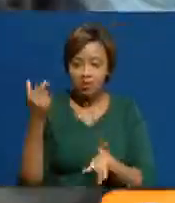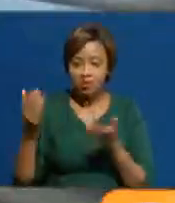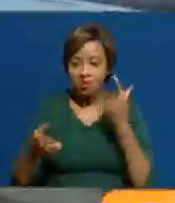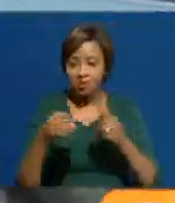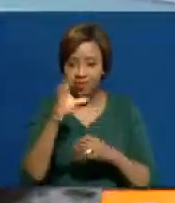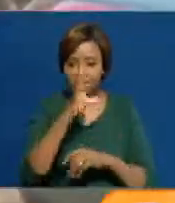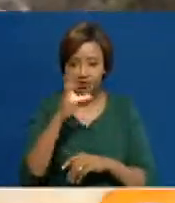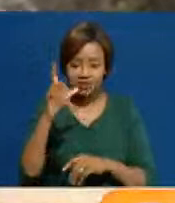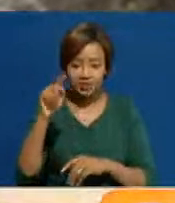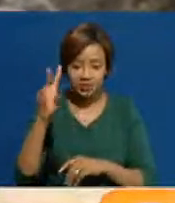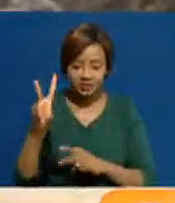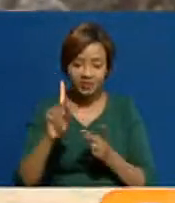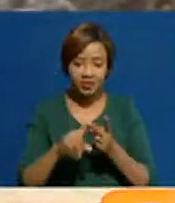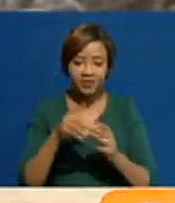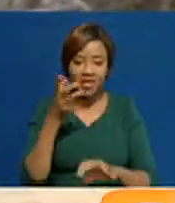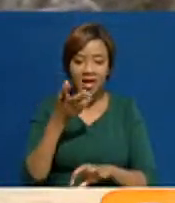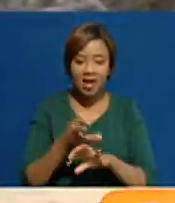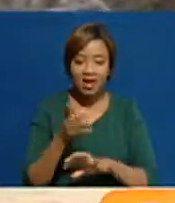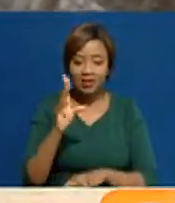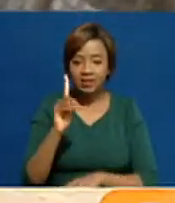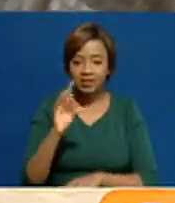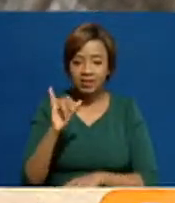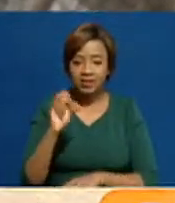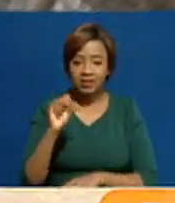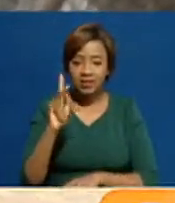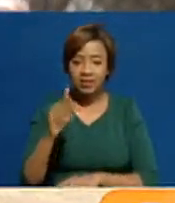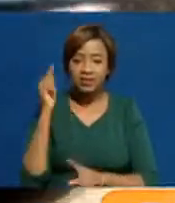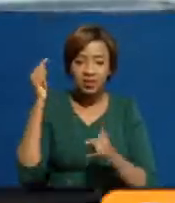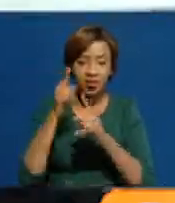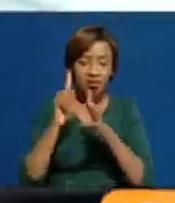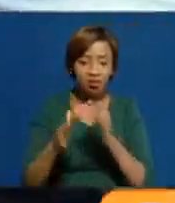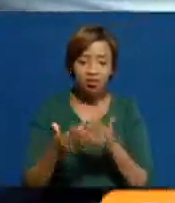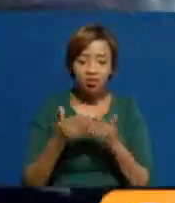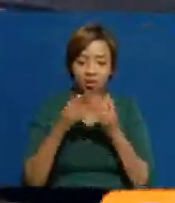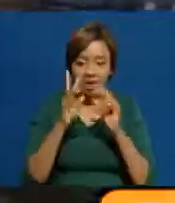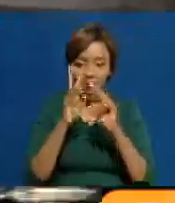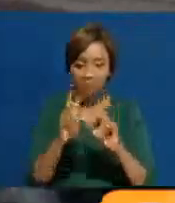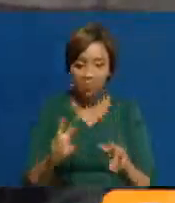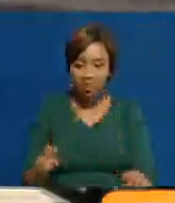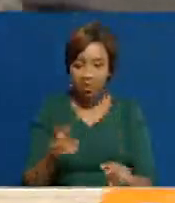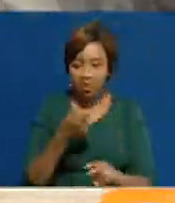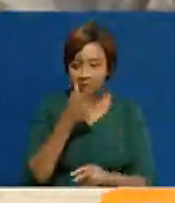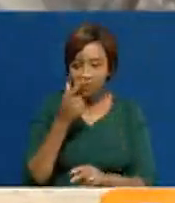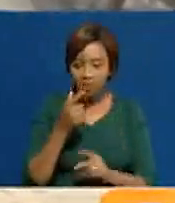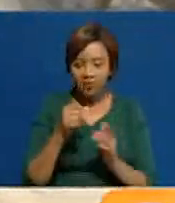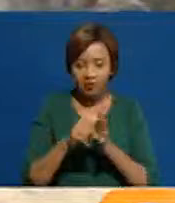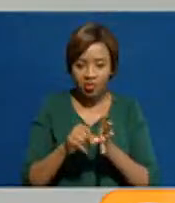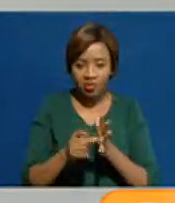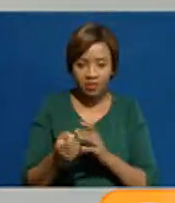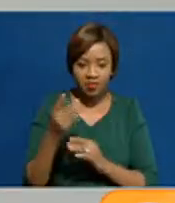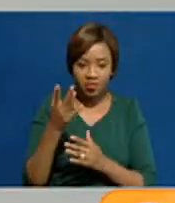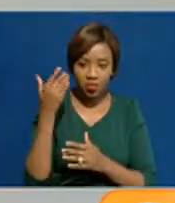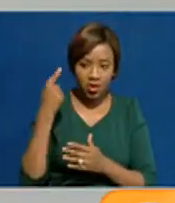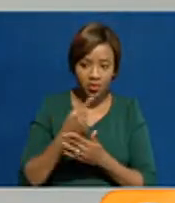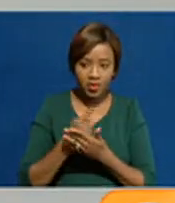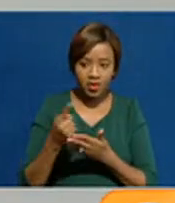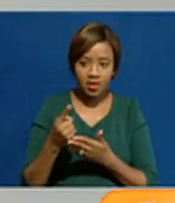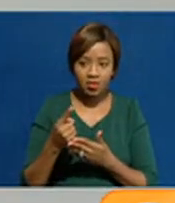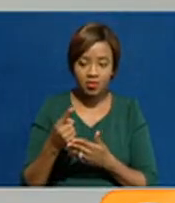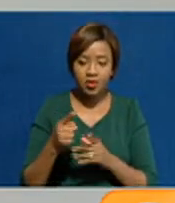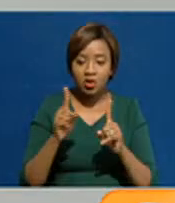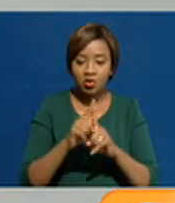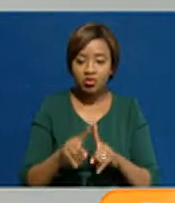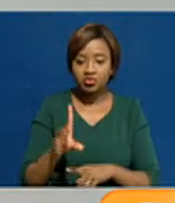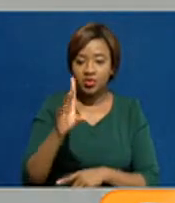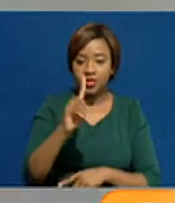and hard disks ostensibly to aid in investigations over an alleged raid a week ago. The Directorate of Criminal